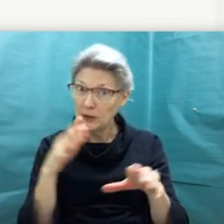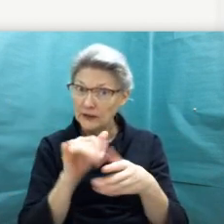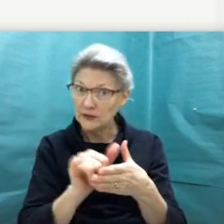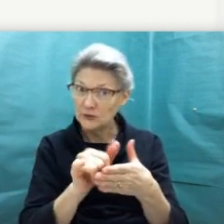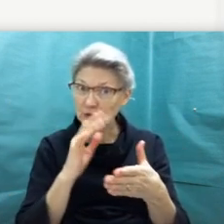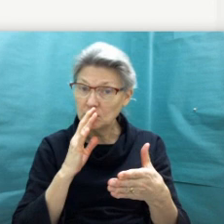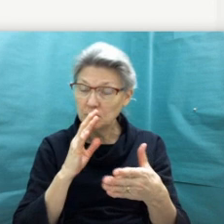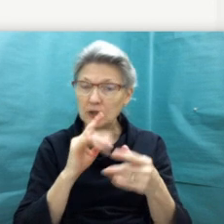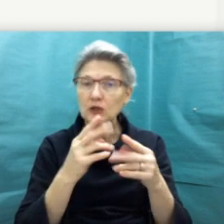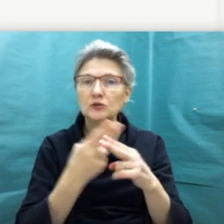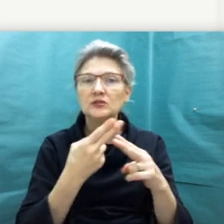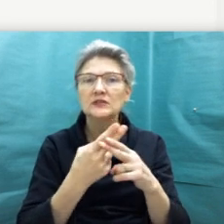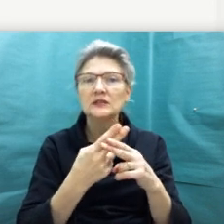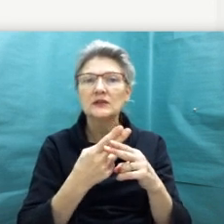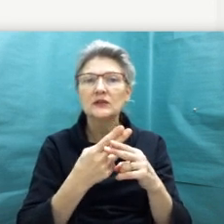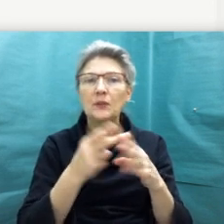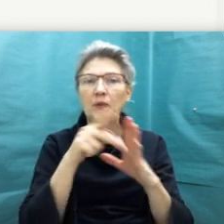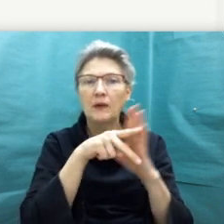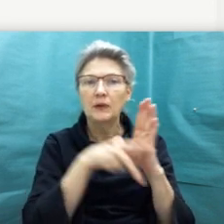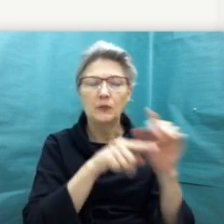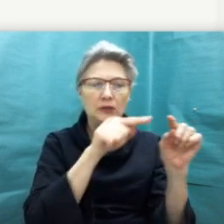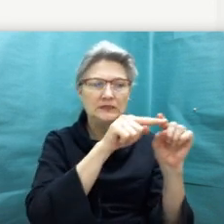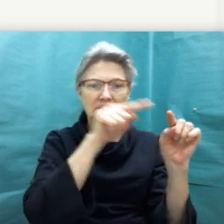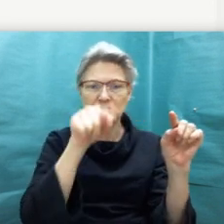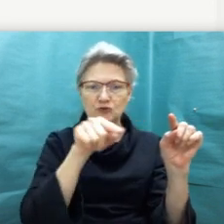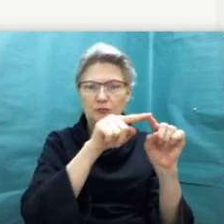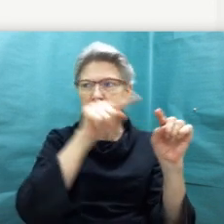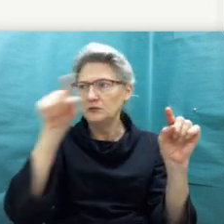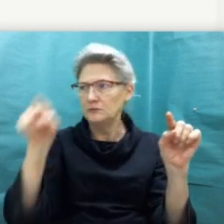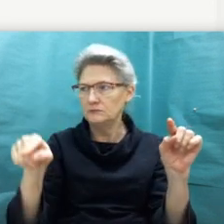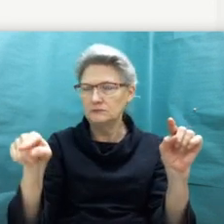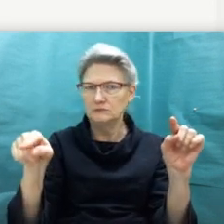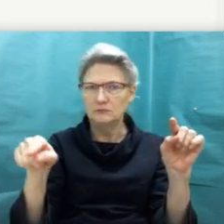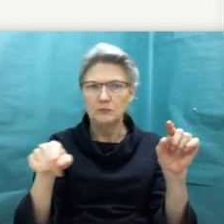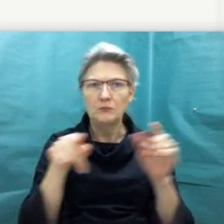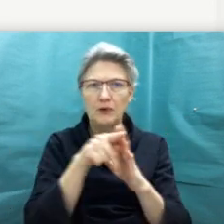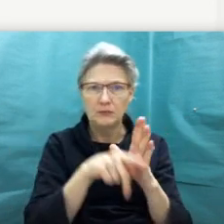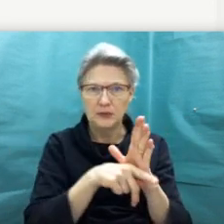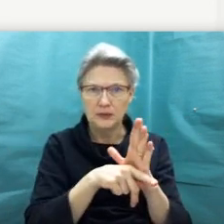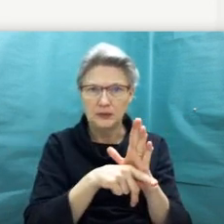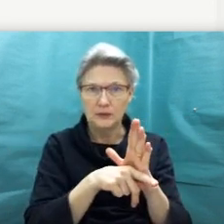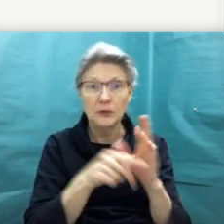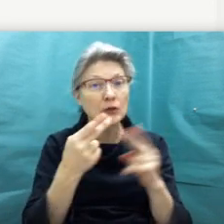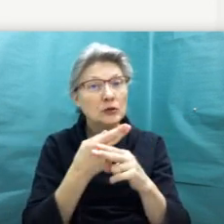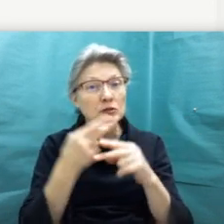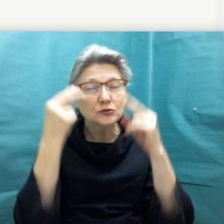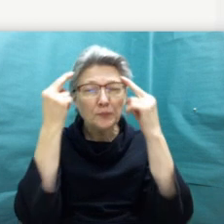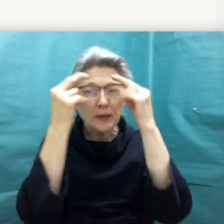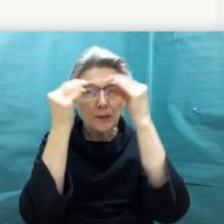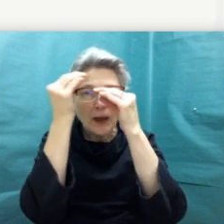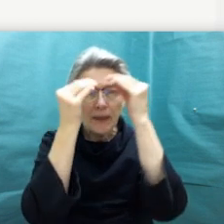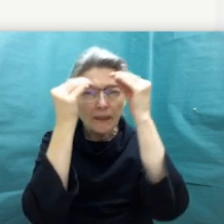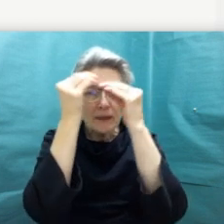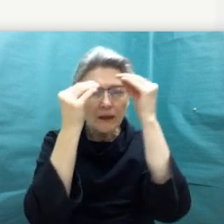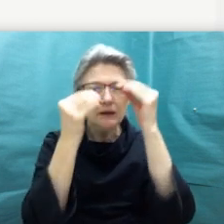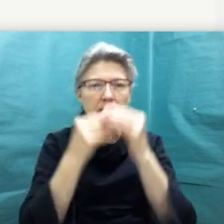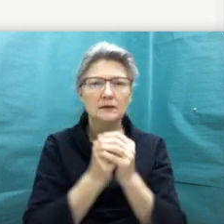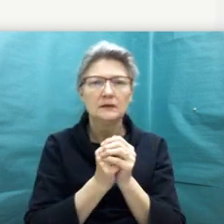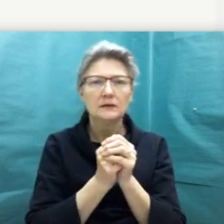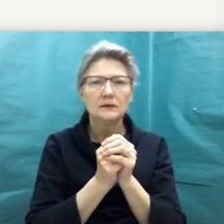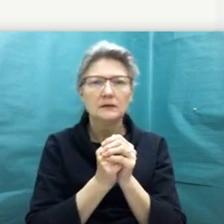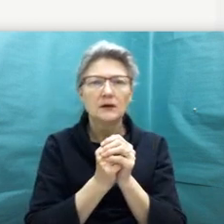using the distributive property, which can help us figure this out using mental math. So what we did was we broke apart our mixed number,